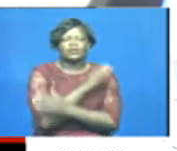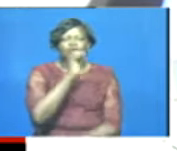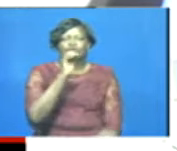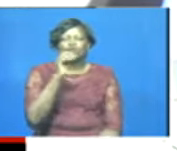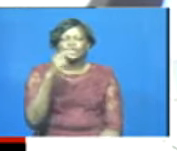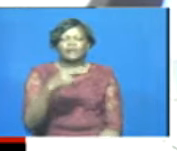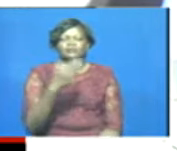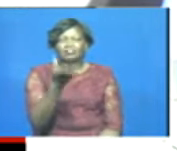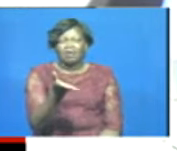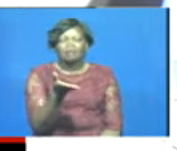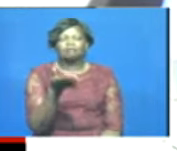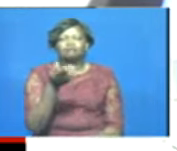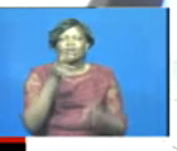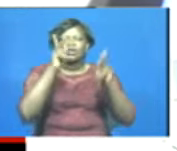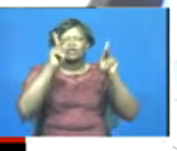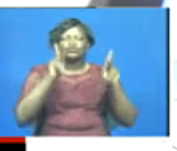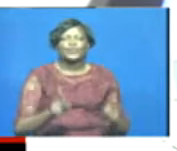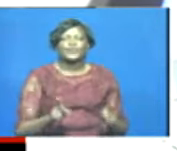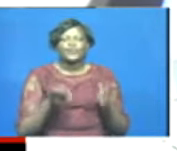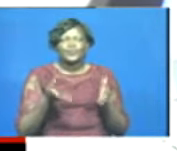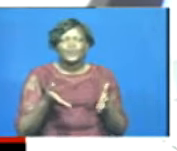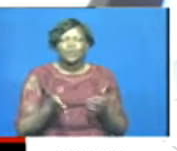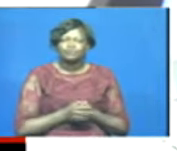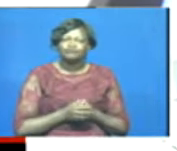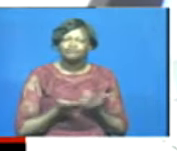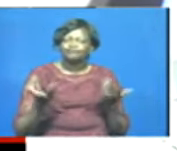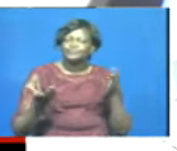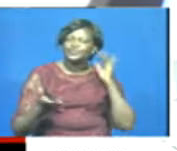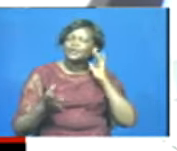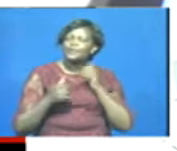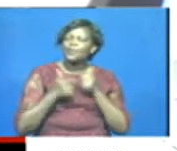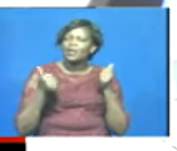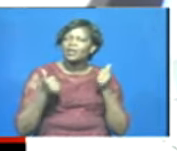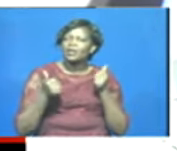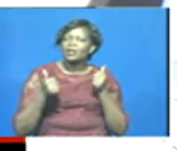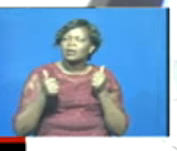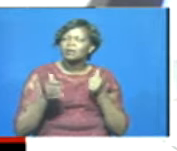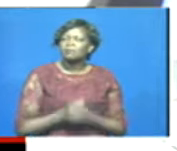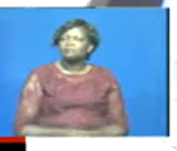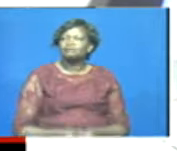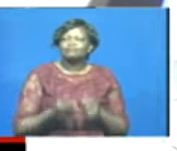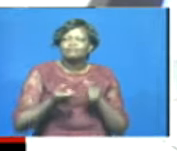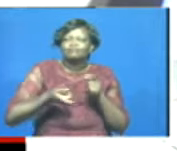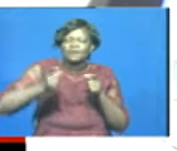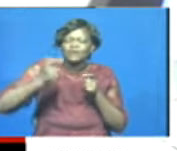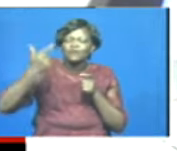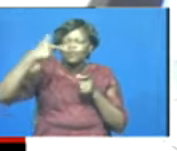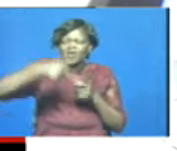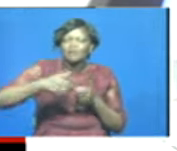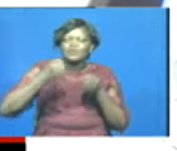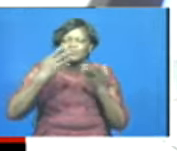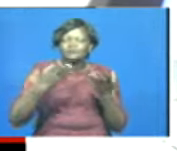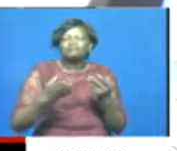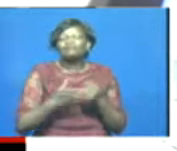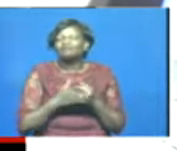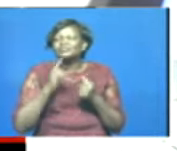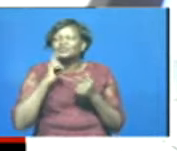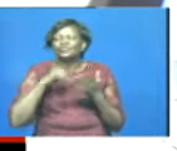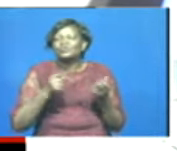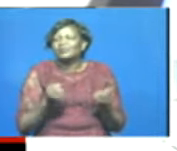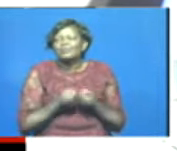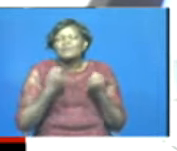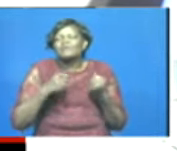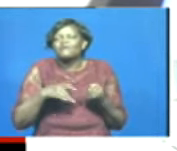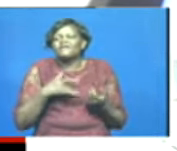is at this very moment. Wycliffe, if you can hear me, IPRA has increased the fuel prices by 9 shillings. Just give us a sense of what the reaction